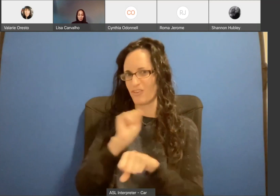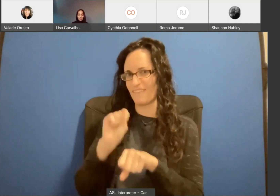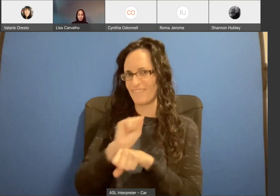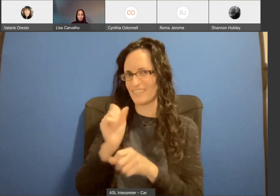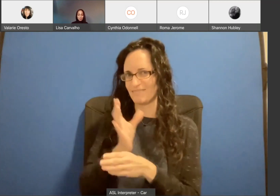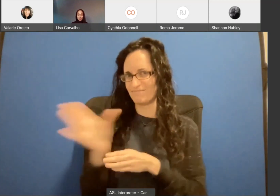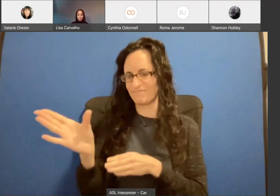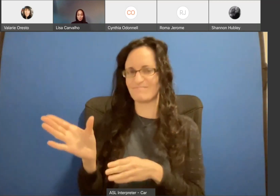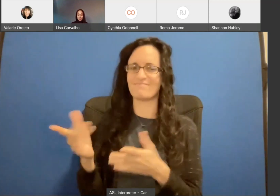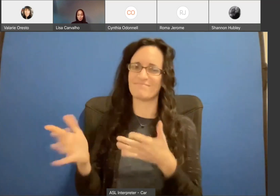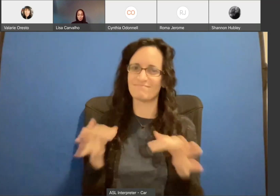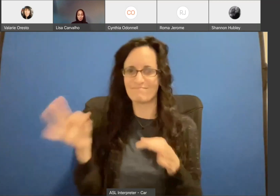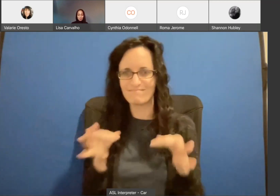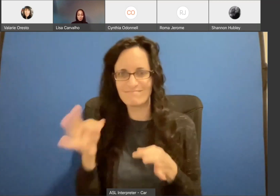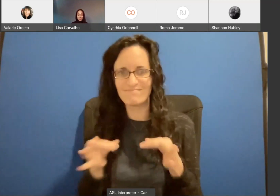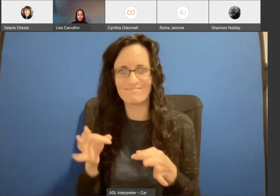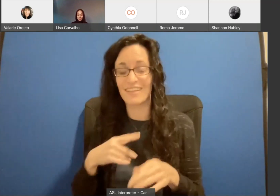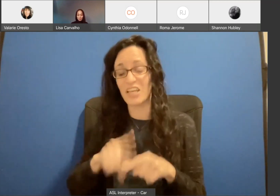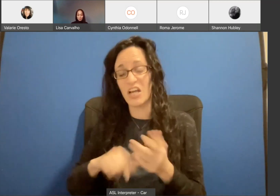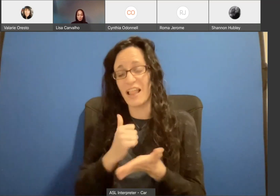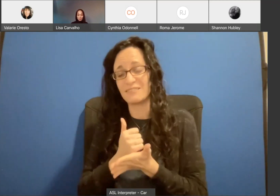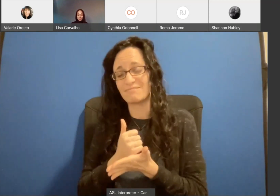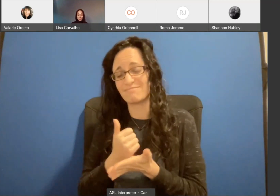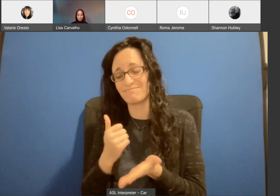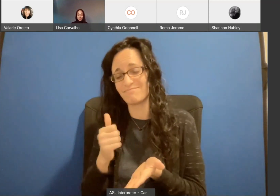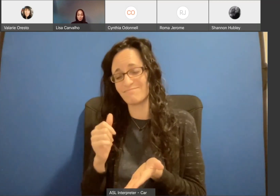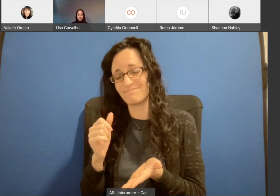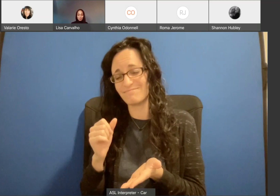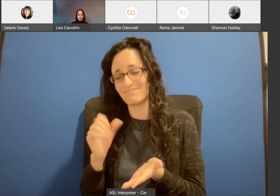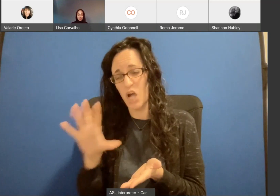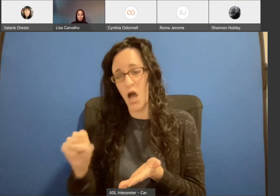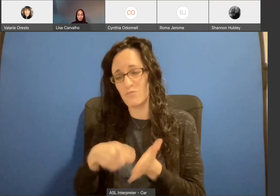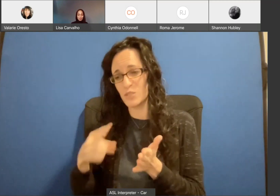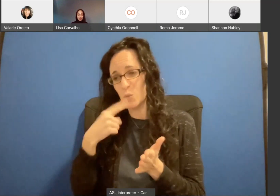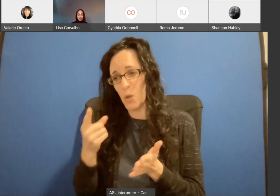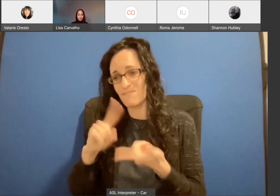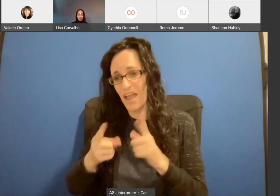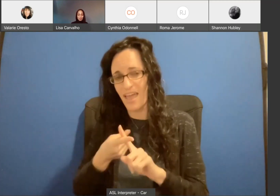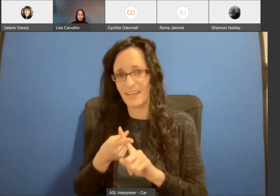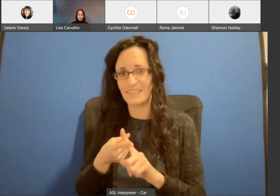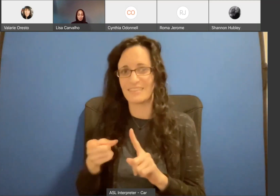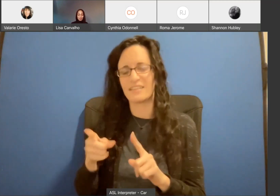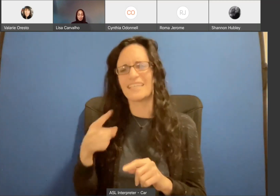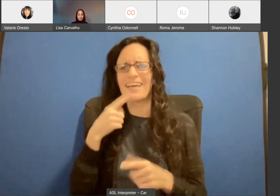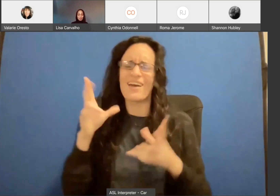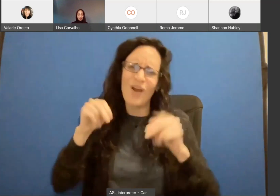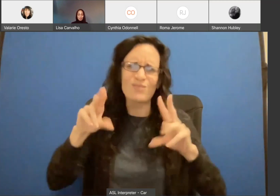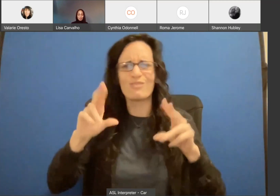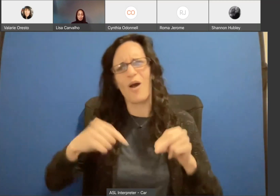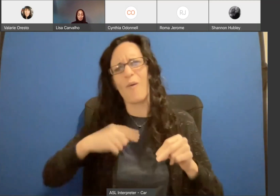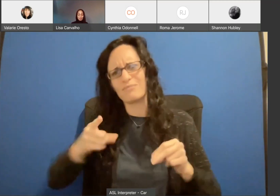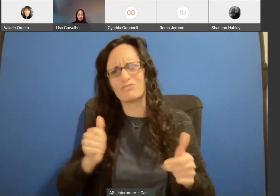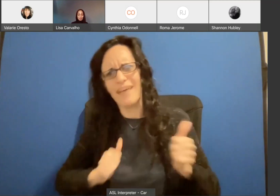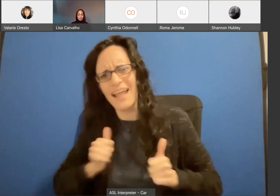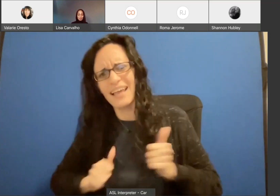And I kind of explained what I do. I said, "I couldn't help but just overhear what you said to your friend. I just need to check in with you." He said, "Oh my God, no, I'm just being dramatic." I